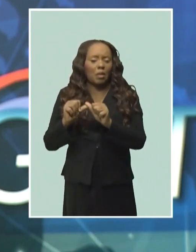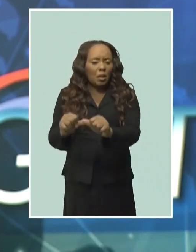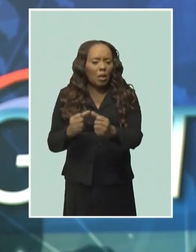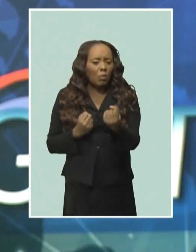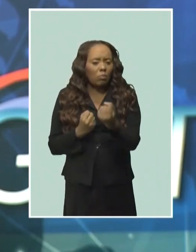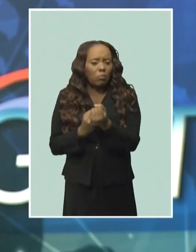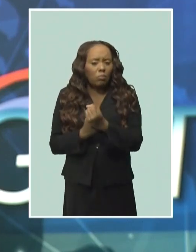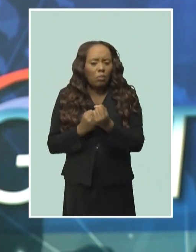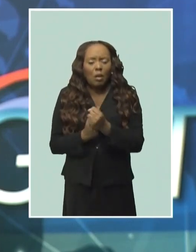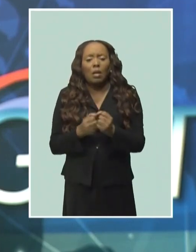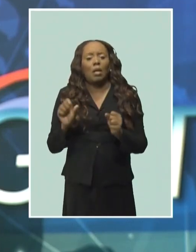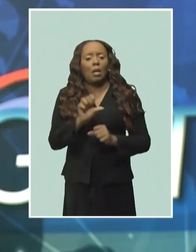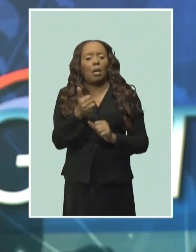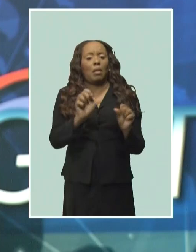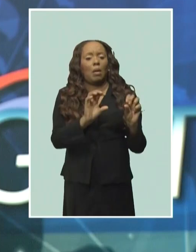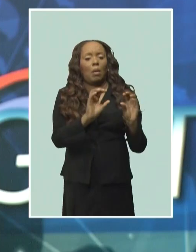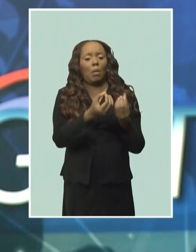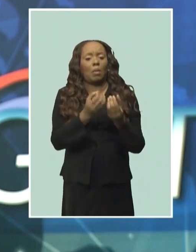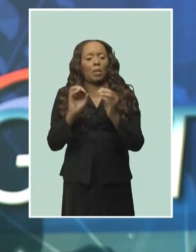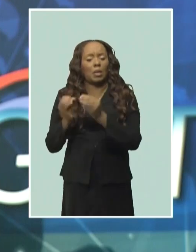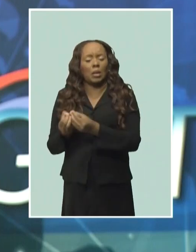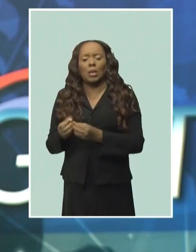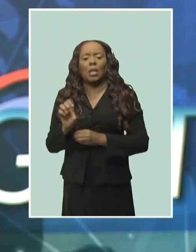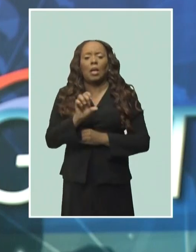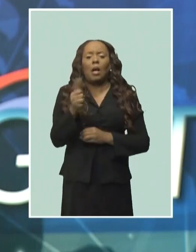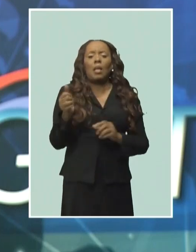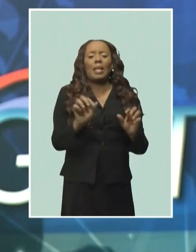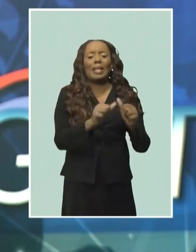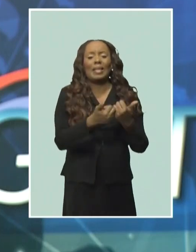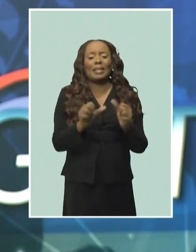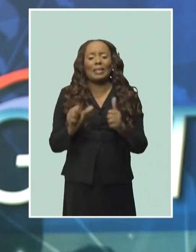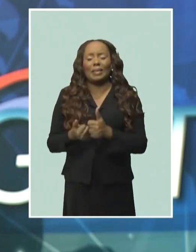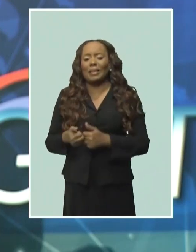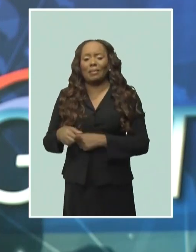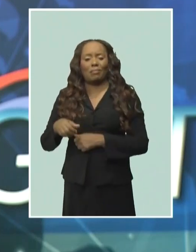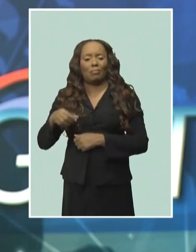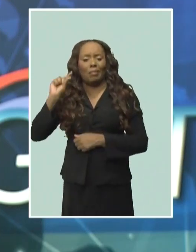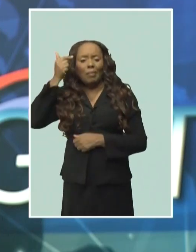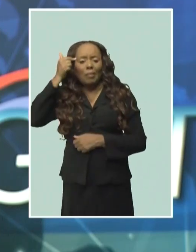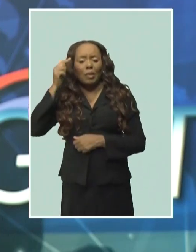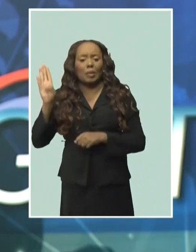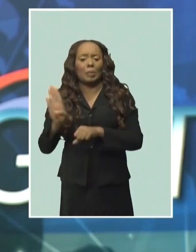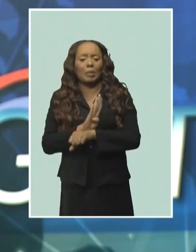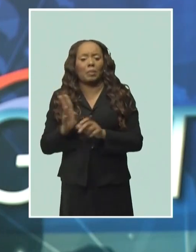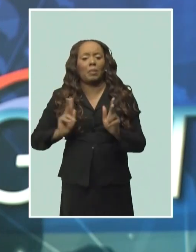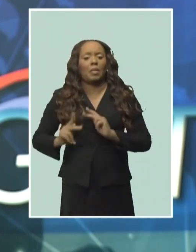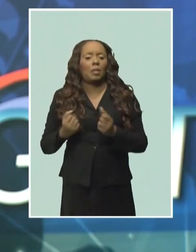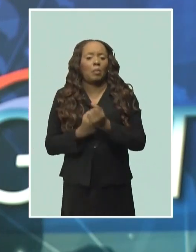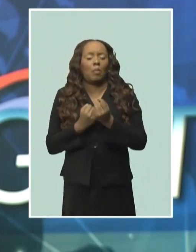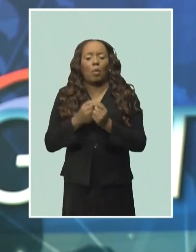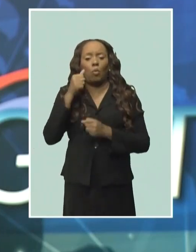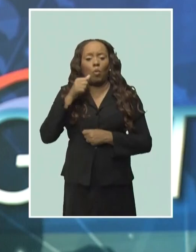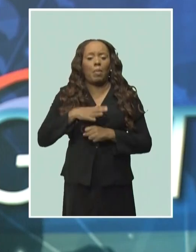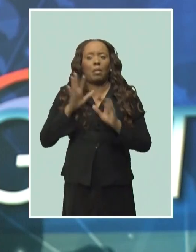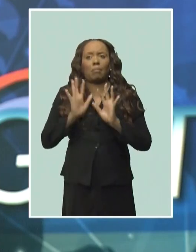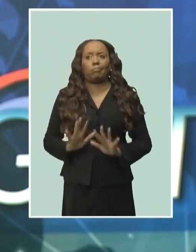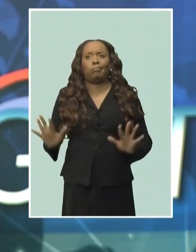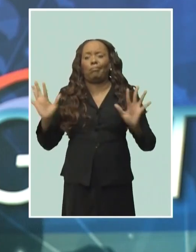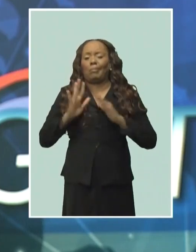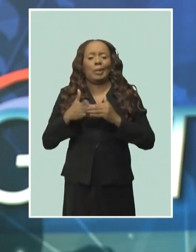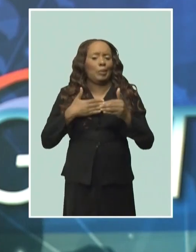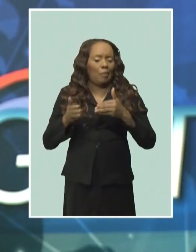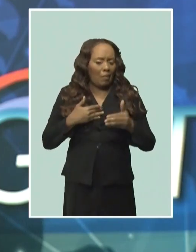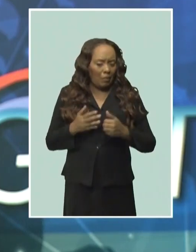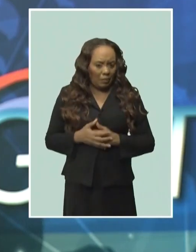and advocating for other organizations and agencies, government and the business community to support women in all spheres of